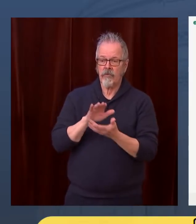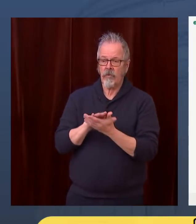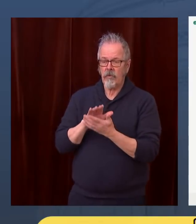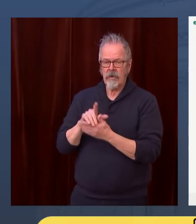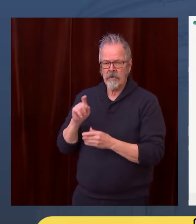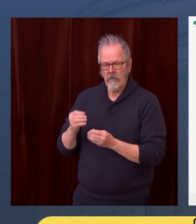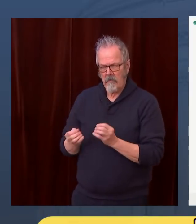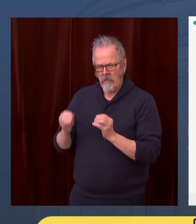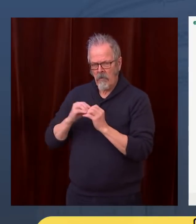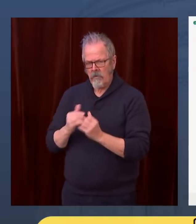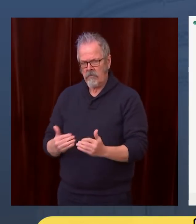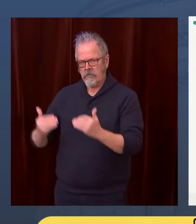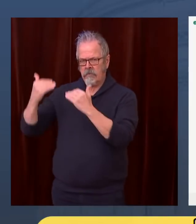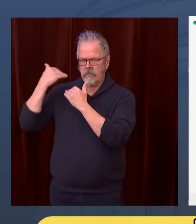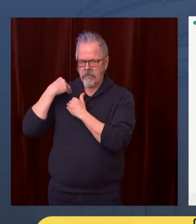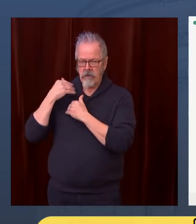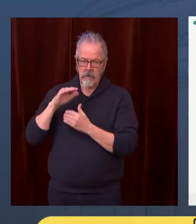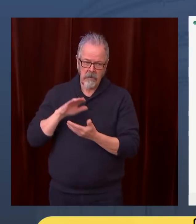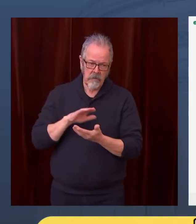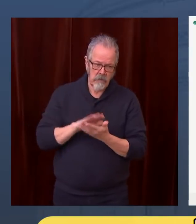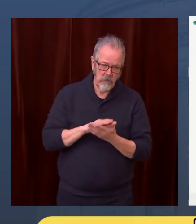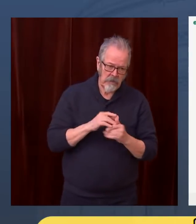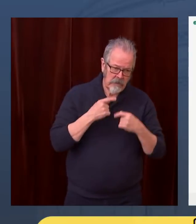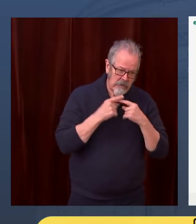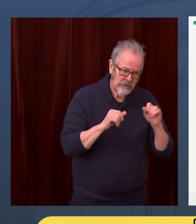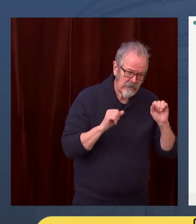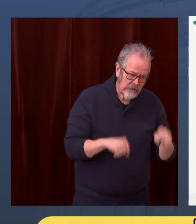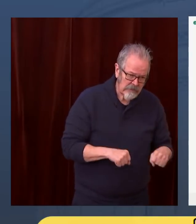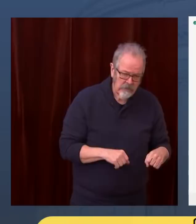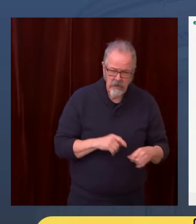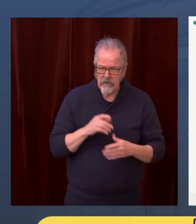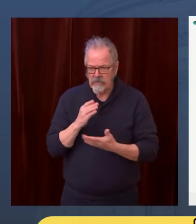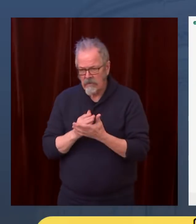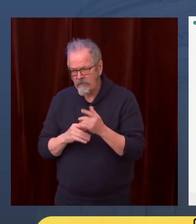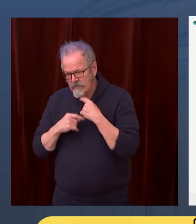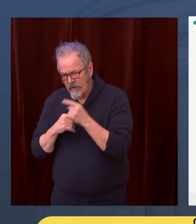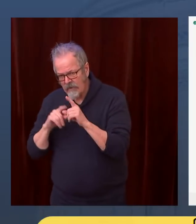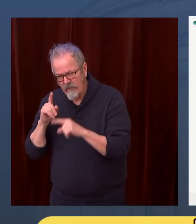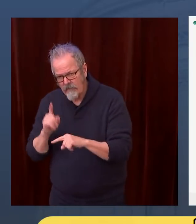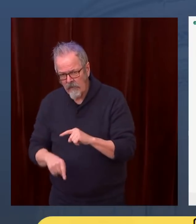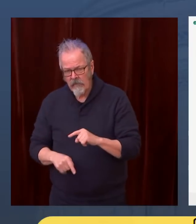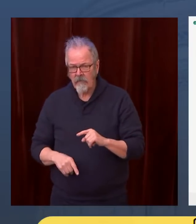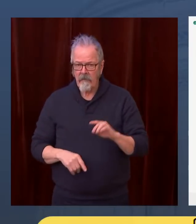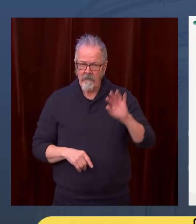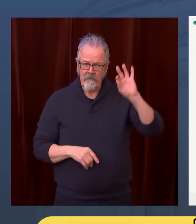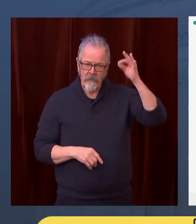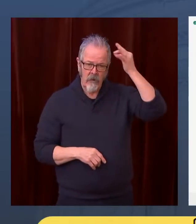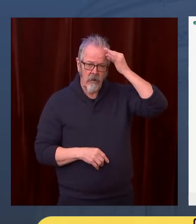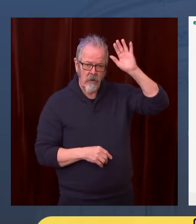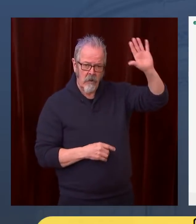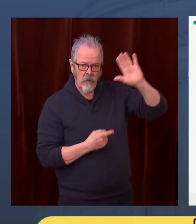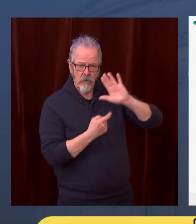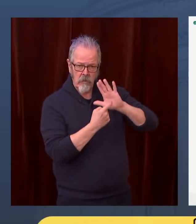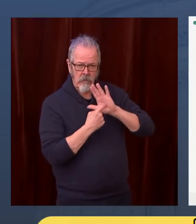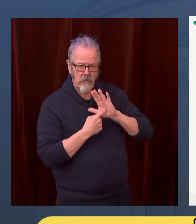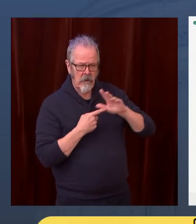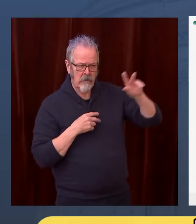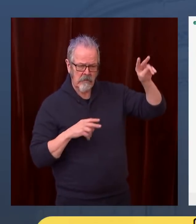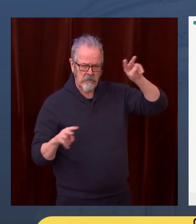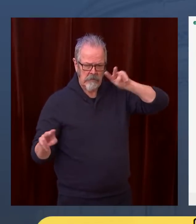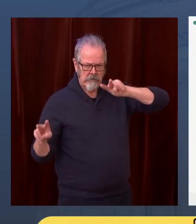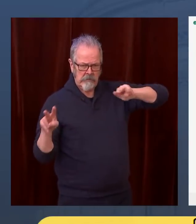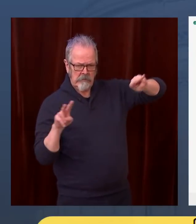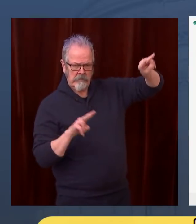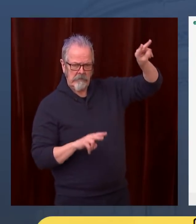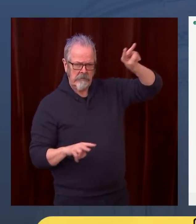they're going to do and not do, and it's not sensitive of the federal requirements that they still have to do, and that puts them at real personal liability. The districts